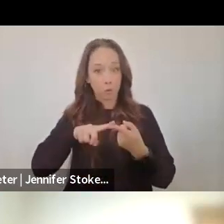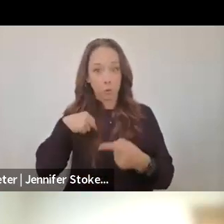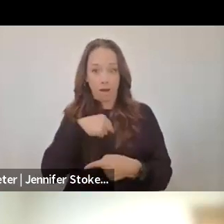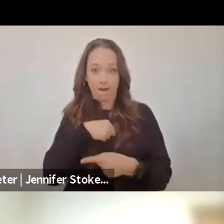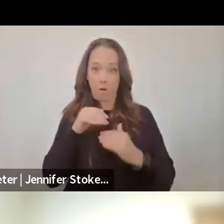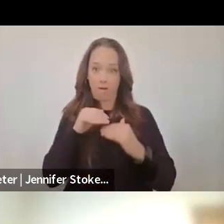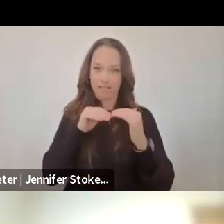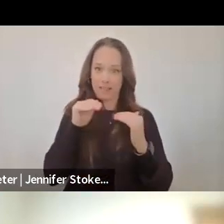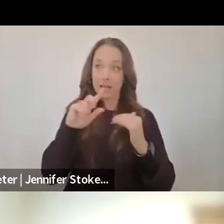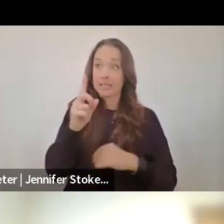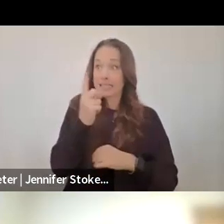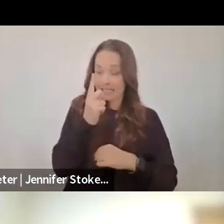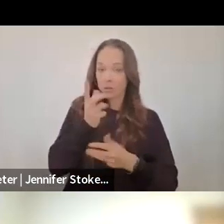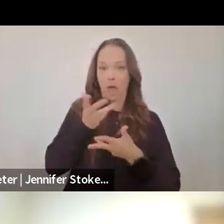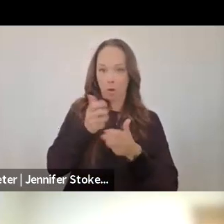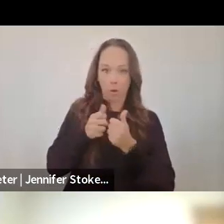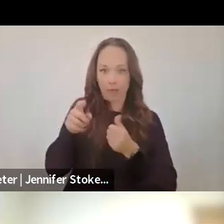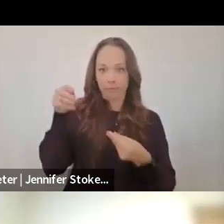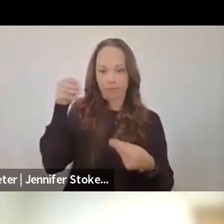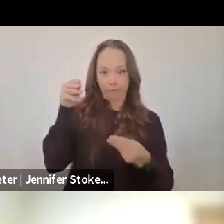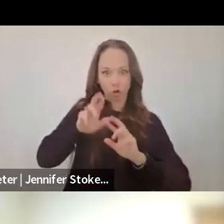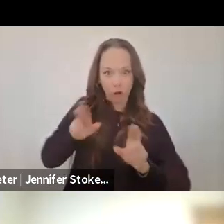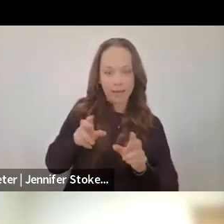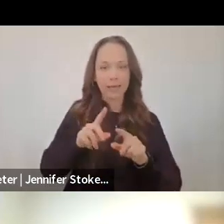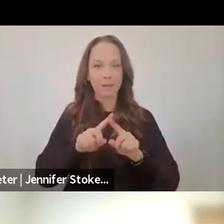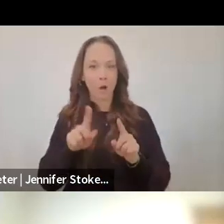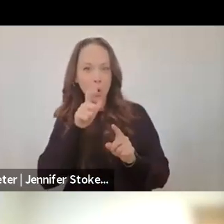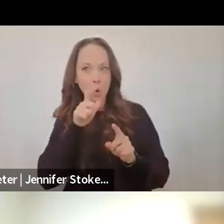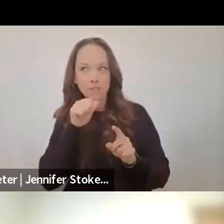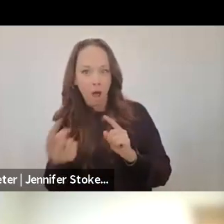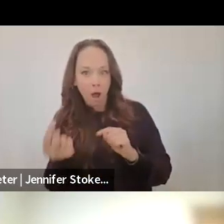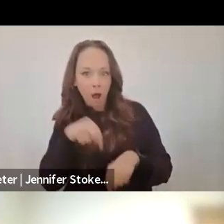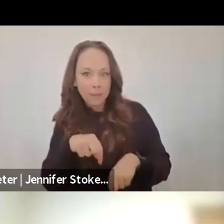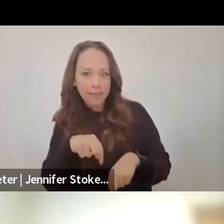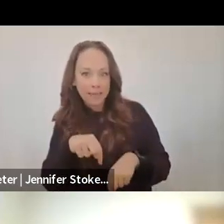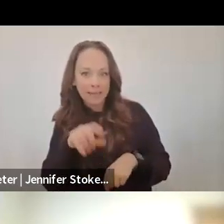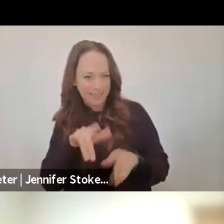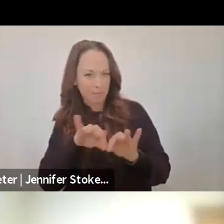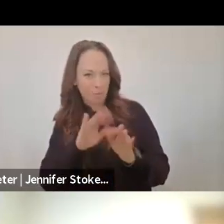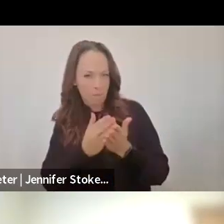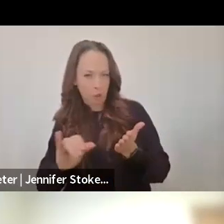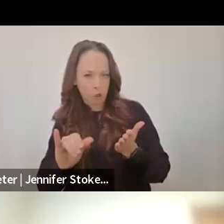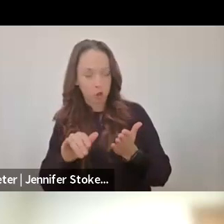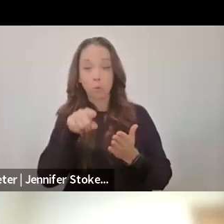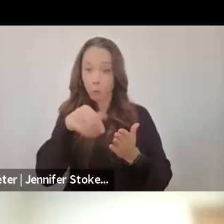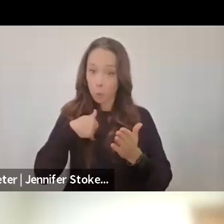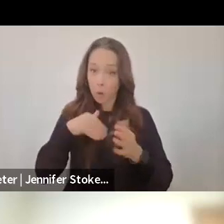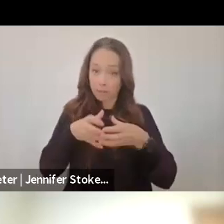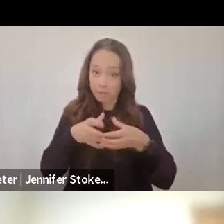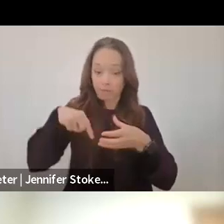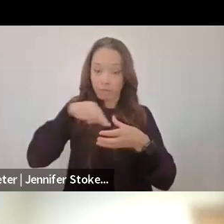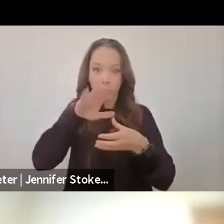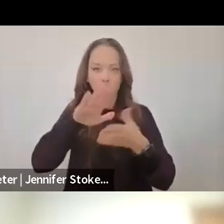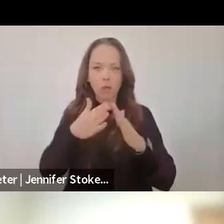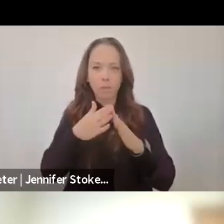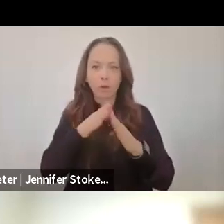the people who don't come to our facilities, because that's also an important part. Are there groups in your community that are not